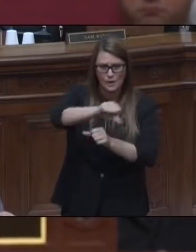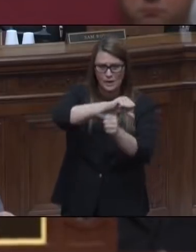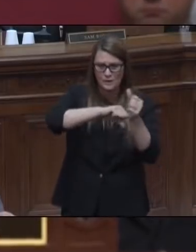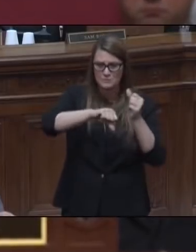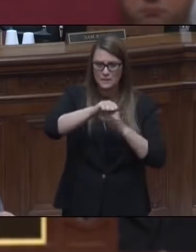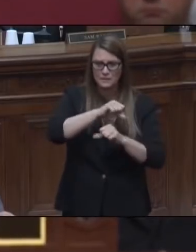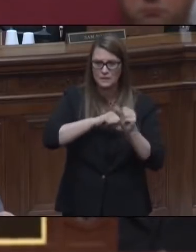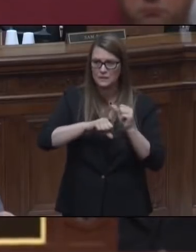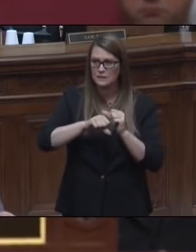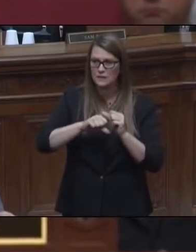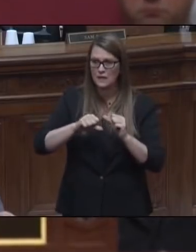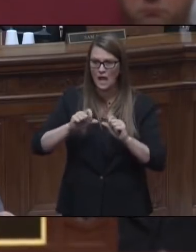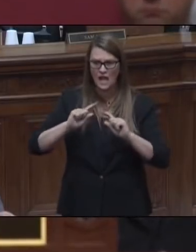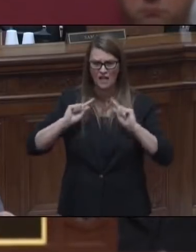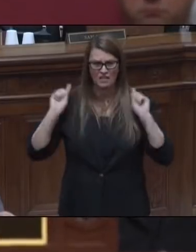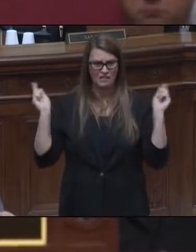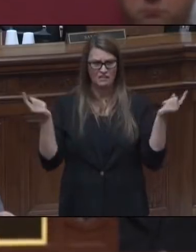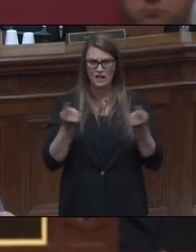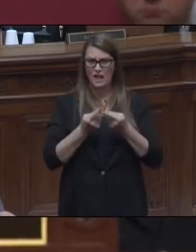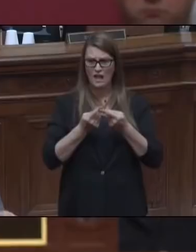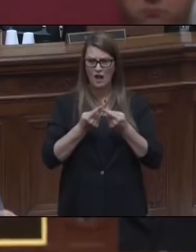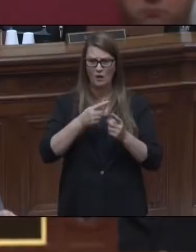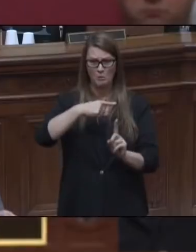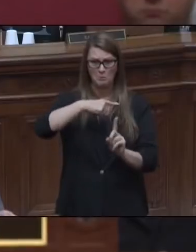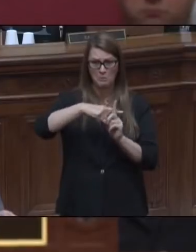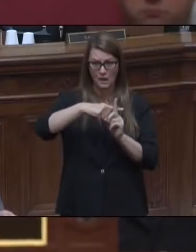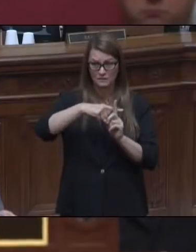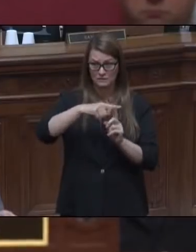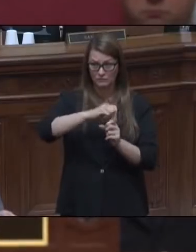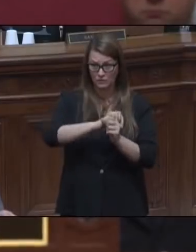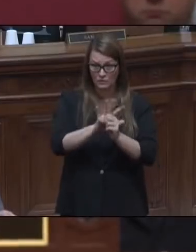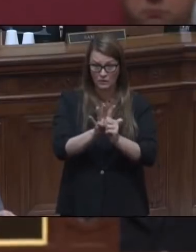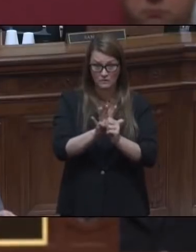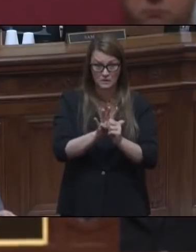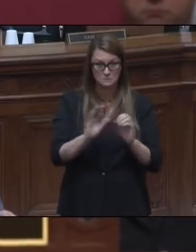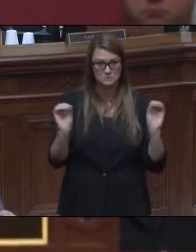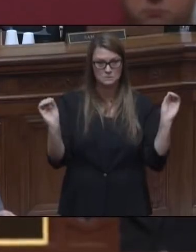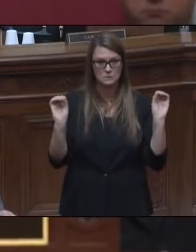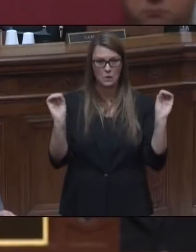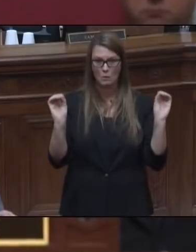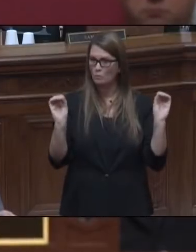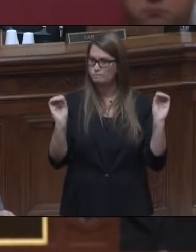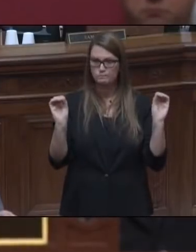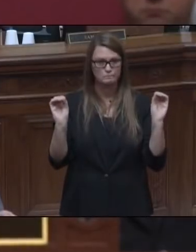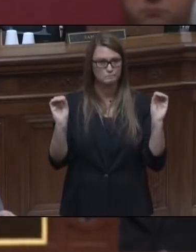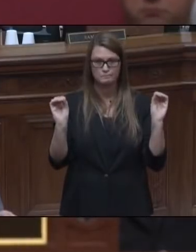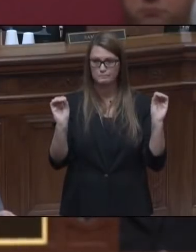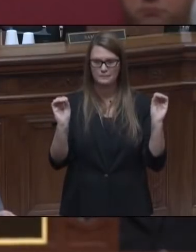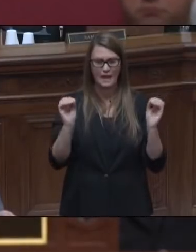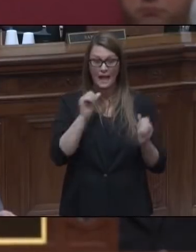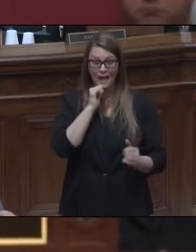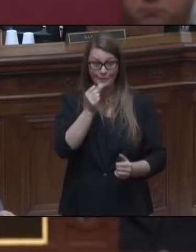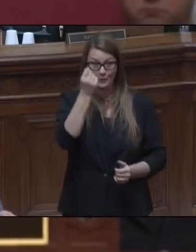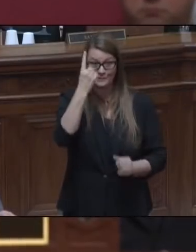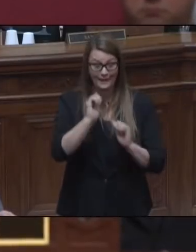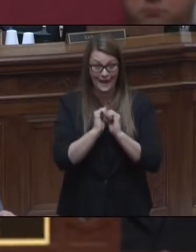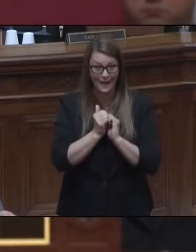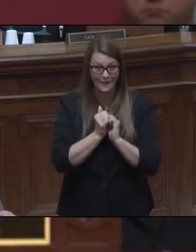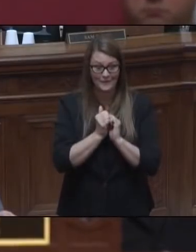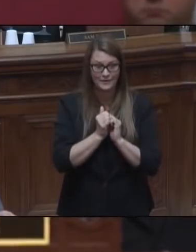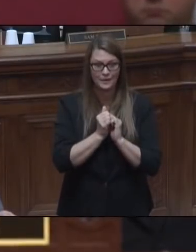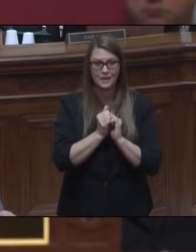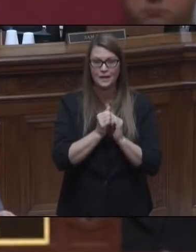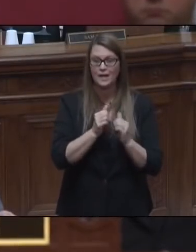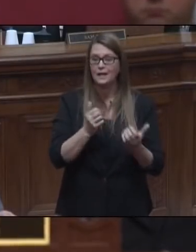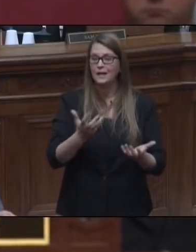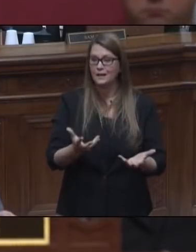them tested positive. That really doesn't make a lot of sense to me, but it especially doesn't make